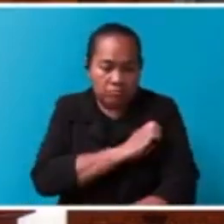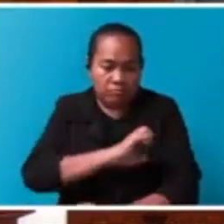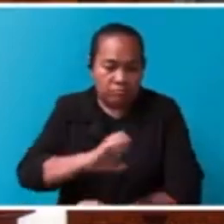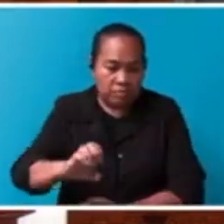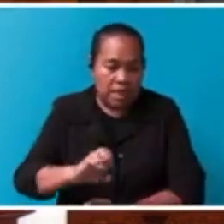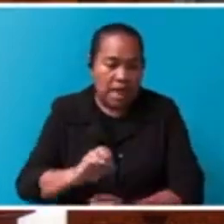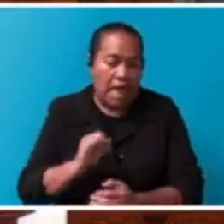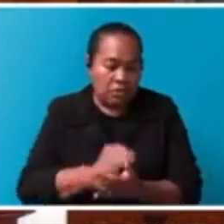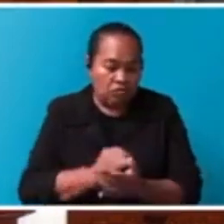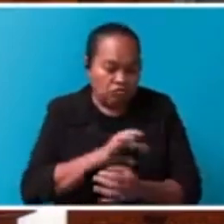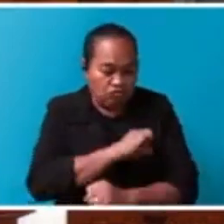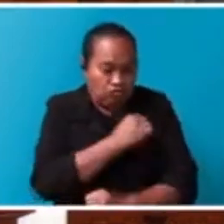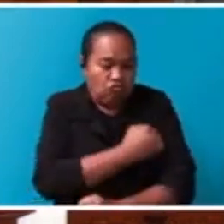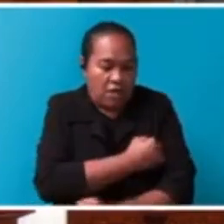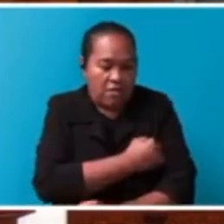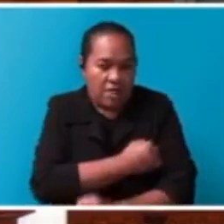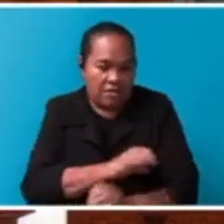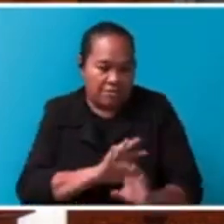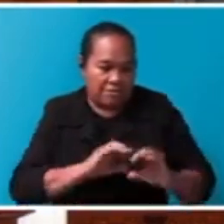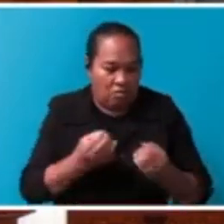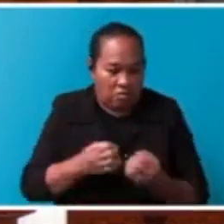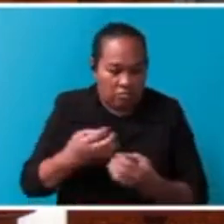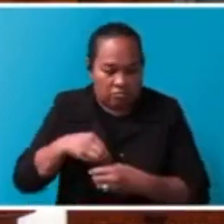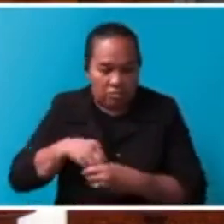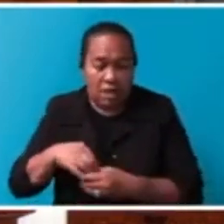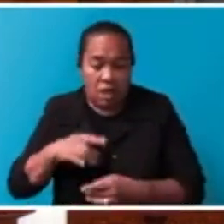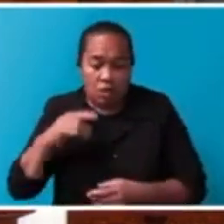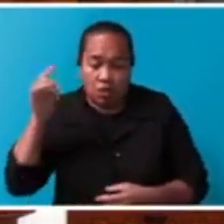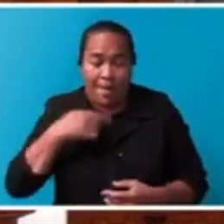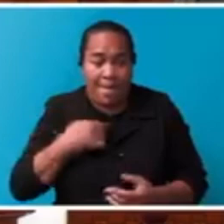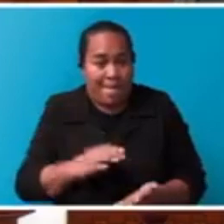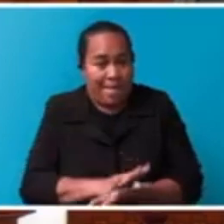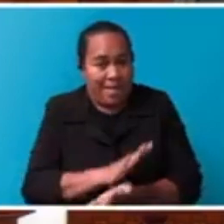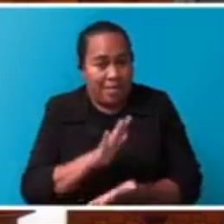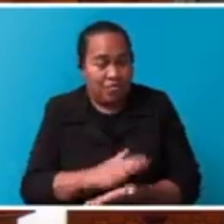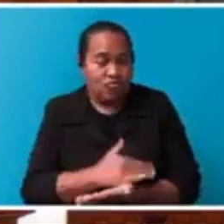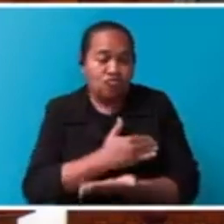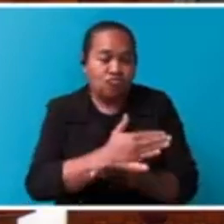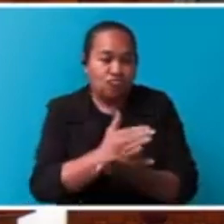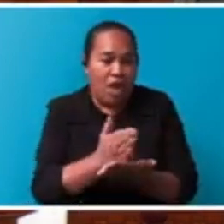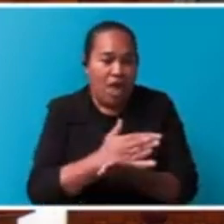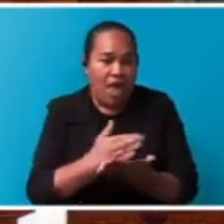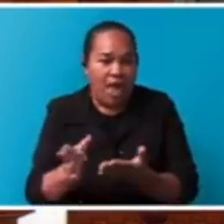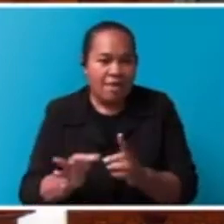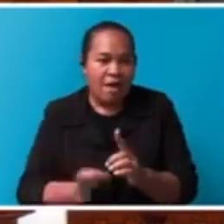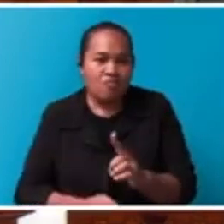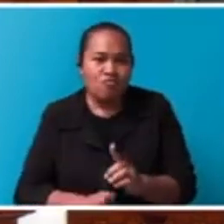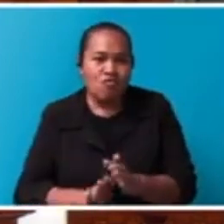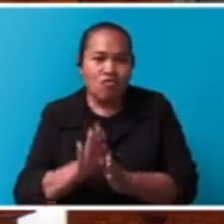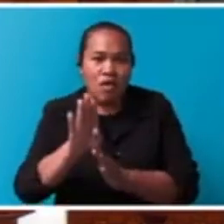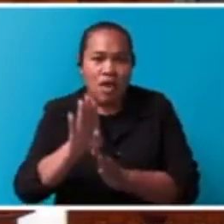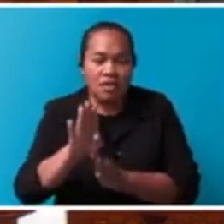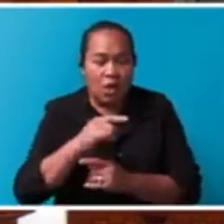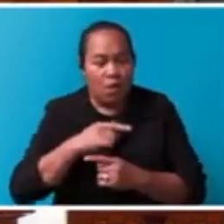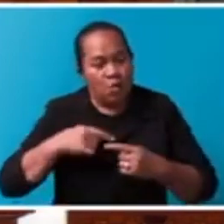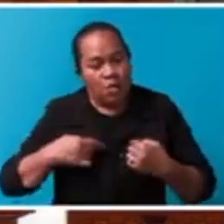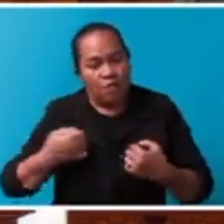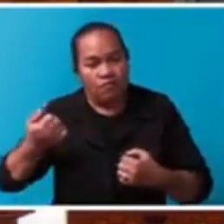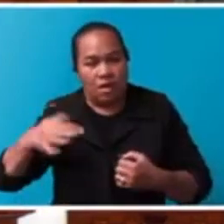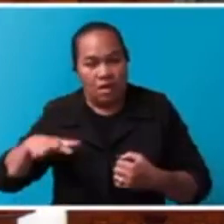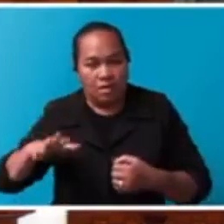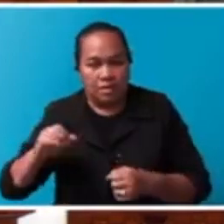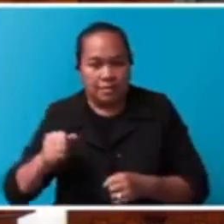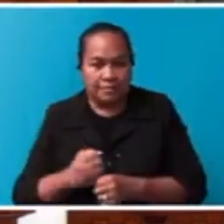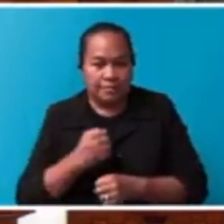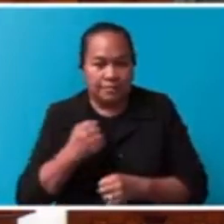strengthening. Today, I'm pleased to share the significant progress we have made across